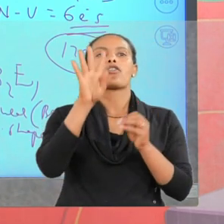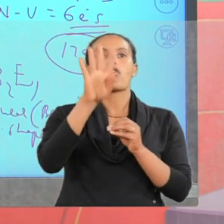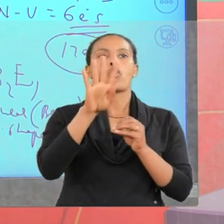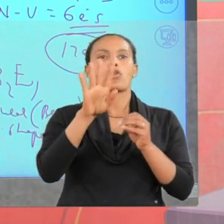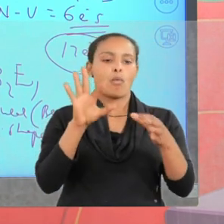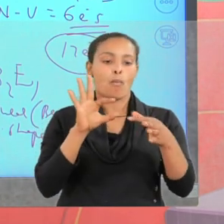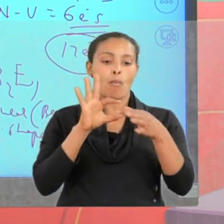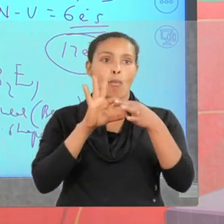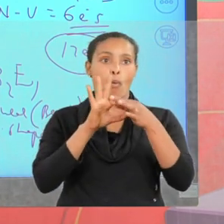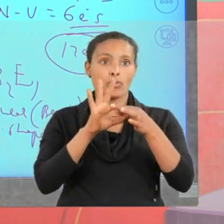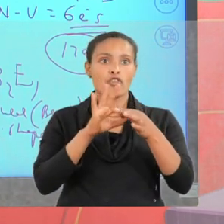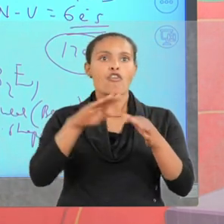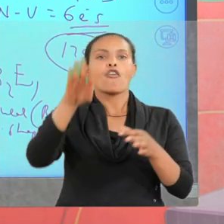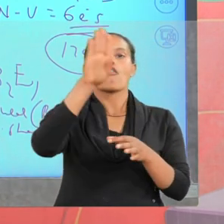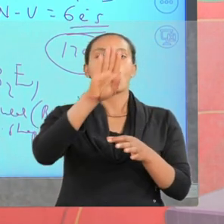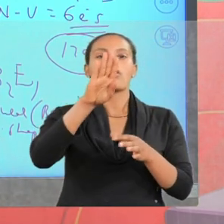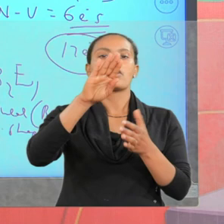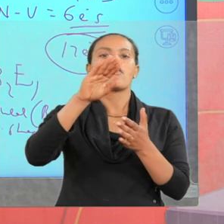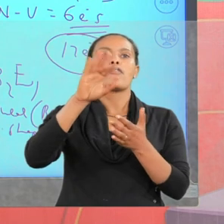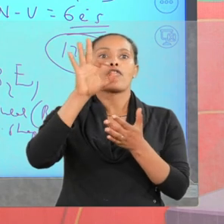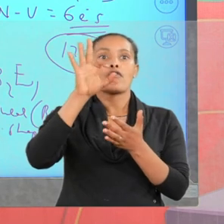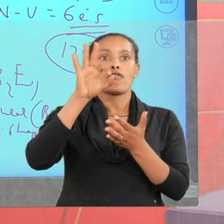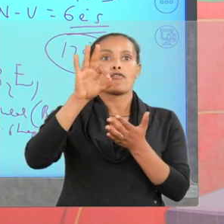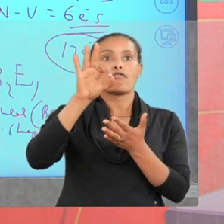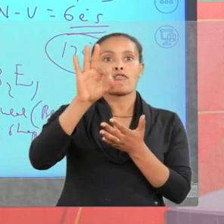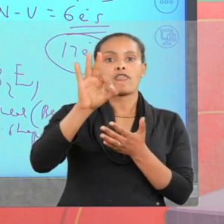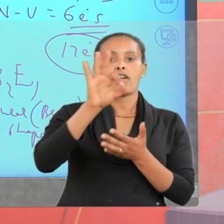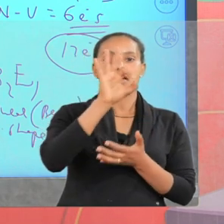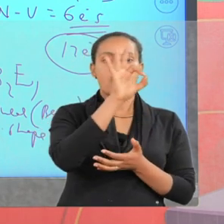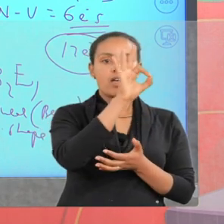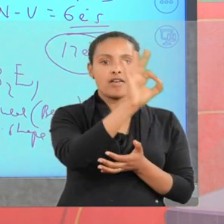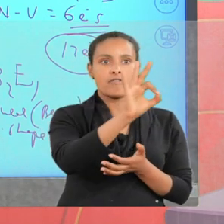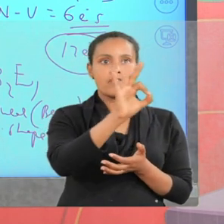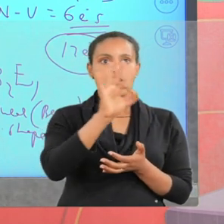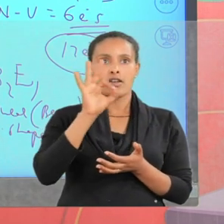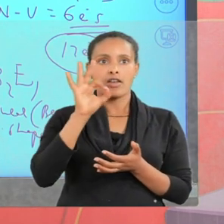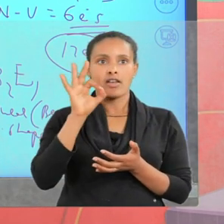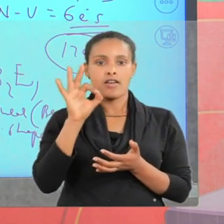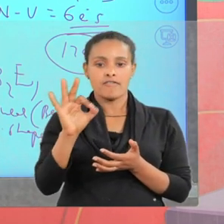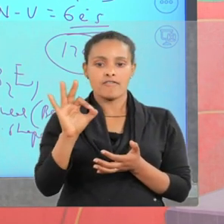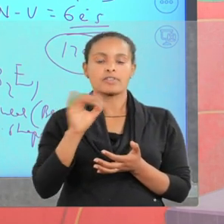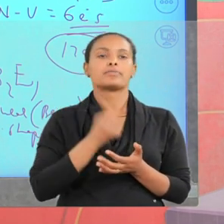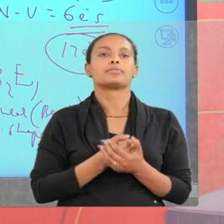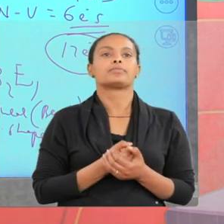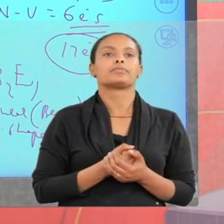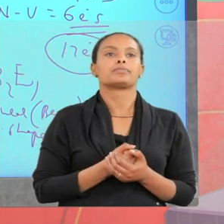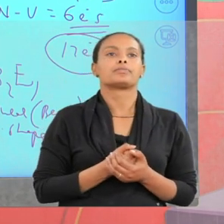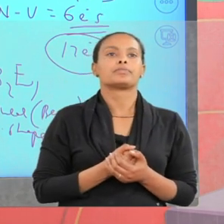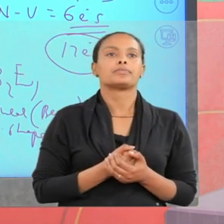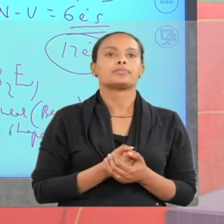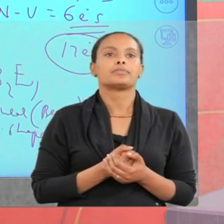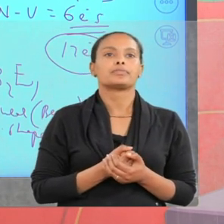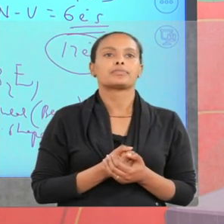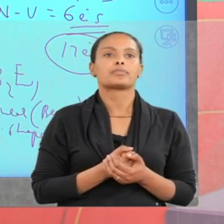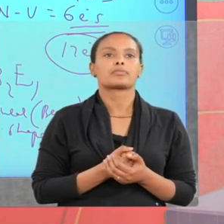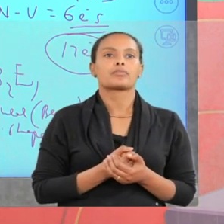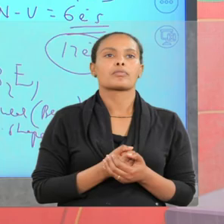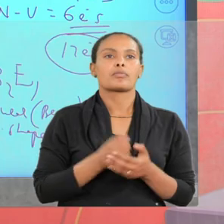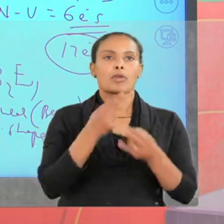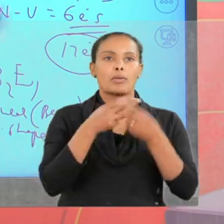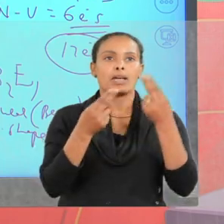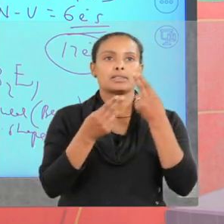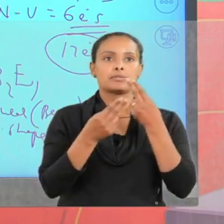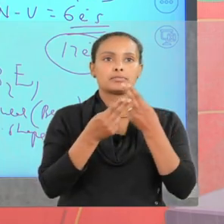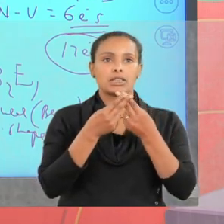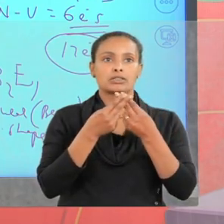bonded with 4 fluorine atoms. F, F, F, F, raised to